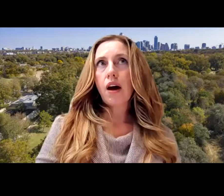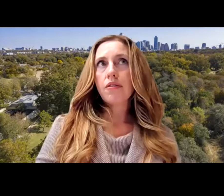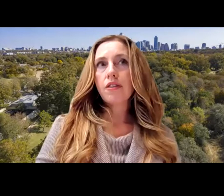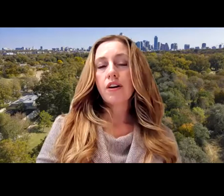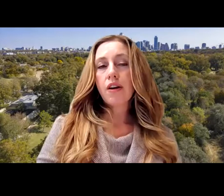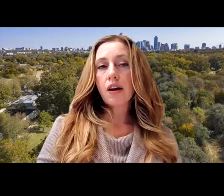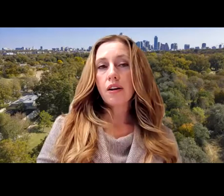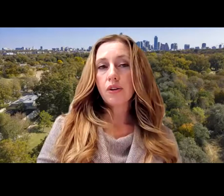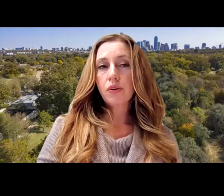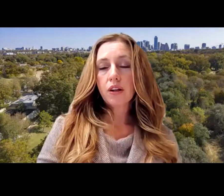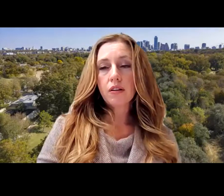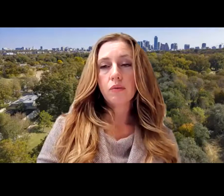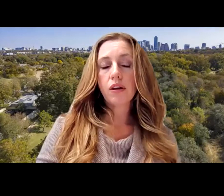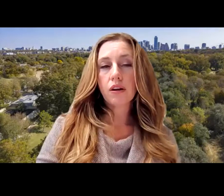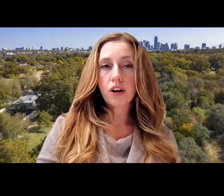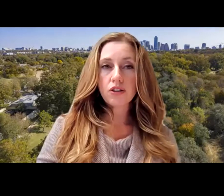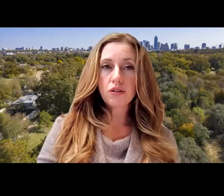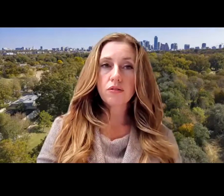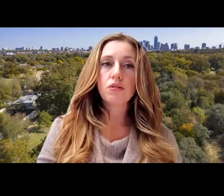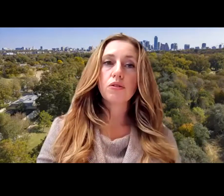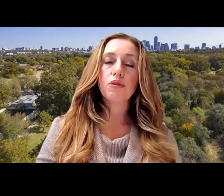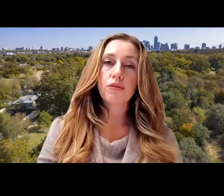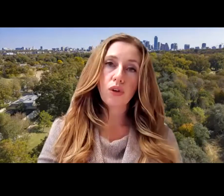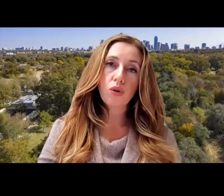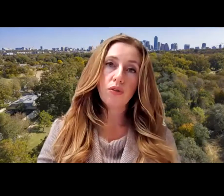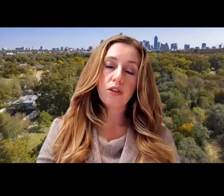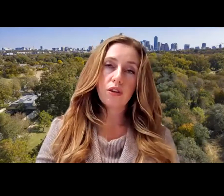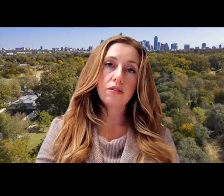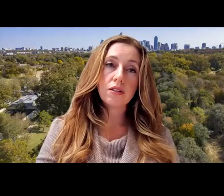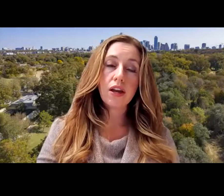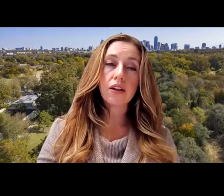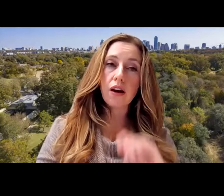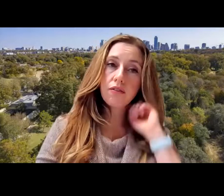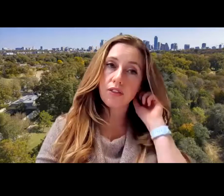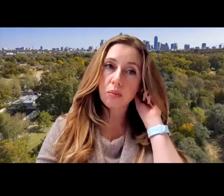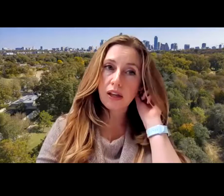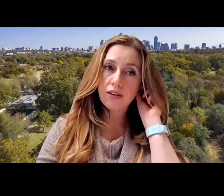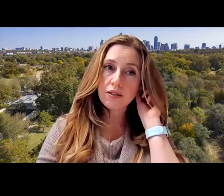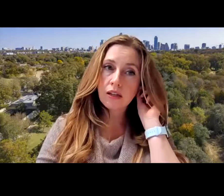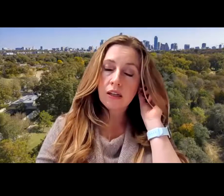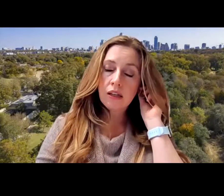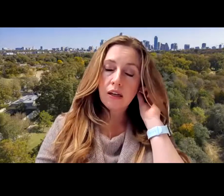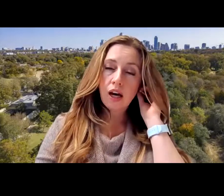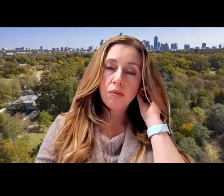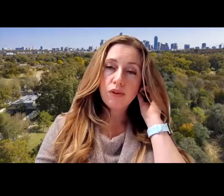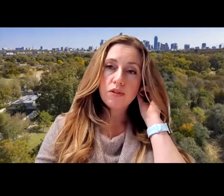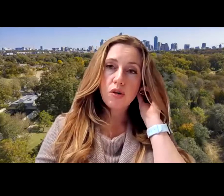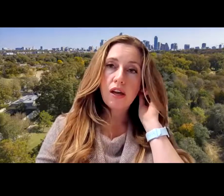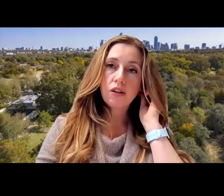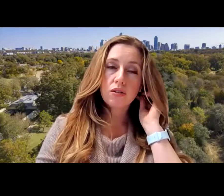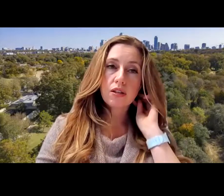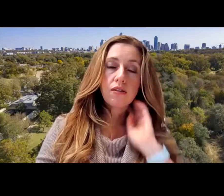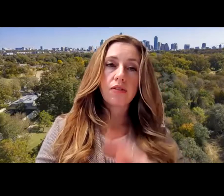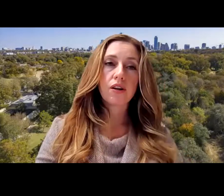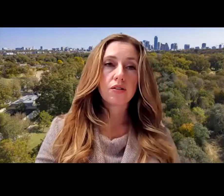It's not that they're not included. We encourage you to review the detail of the plans. If you zoom